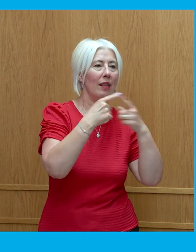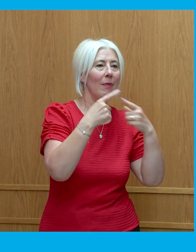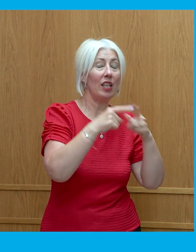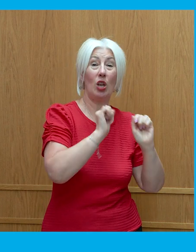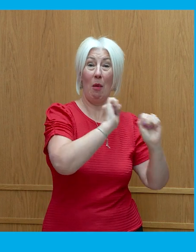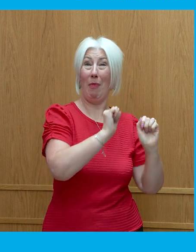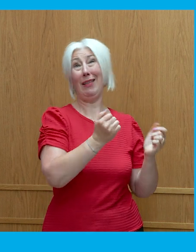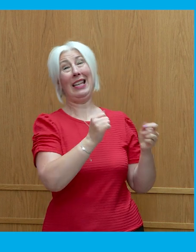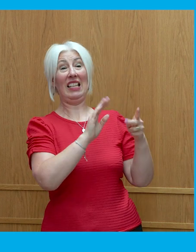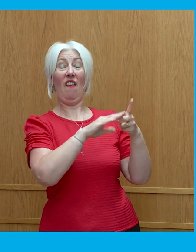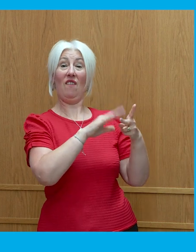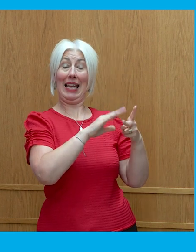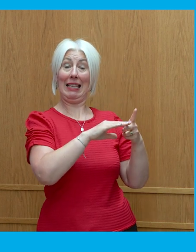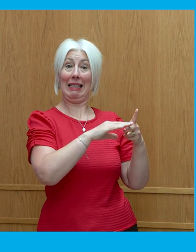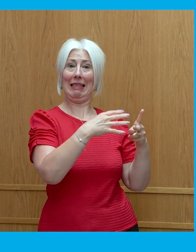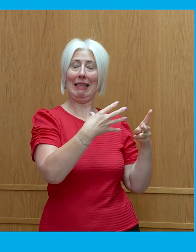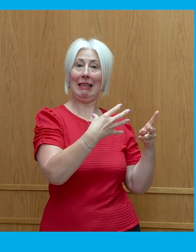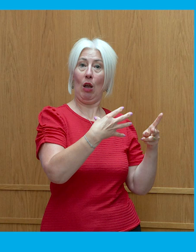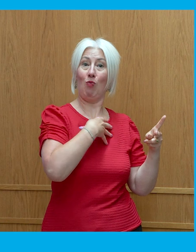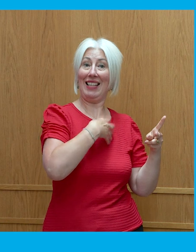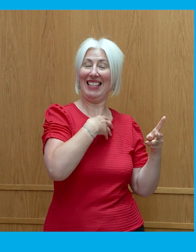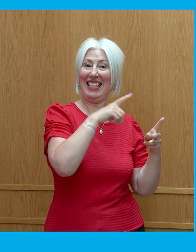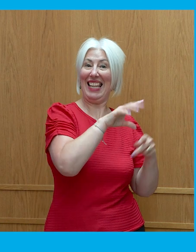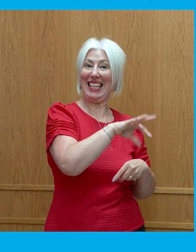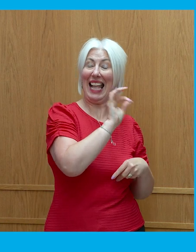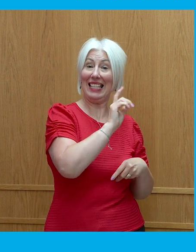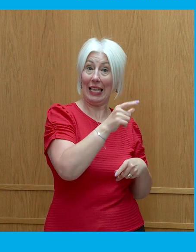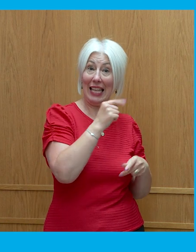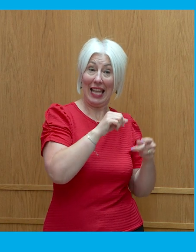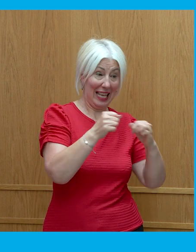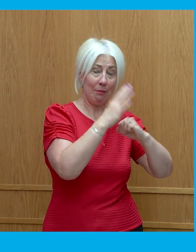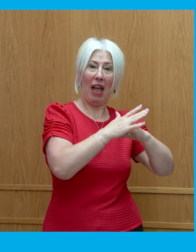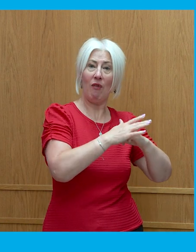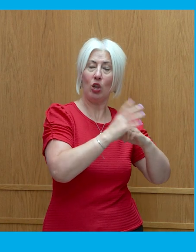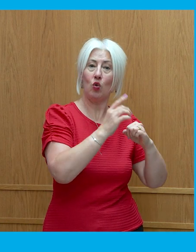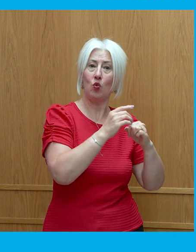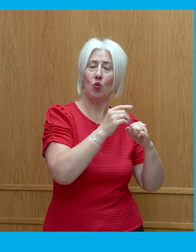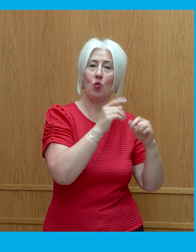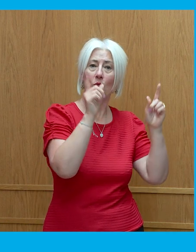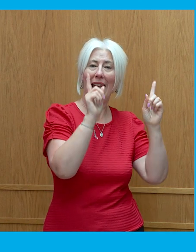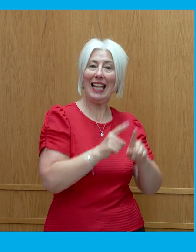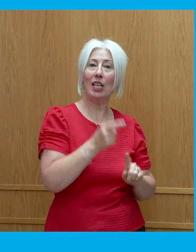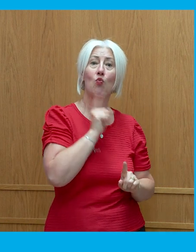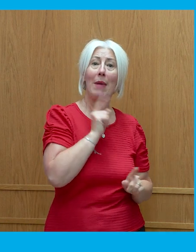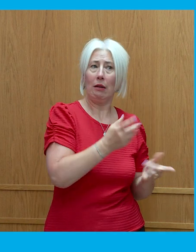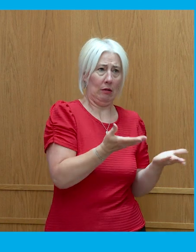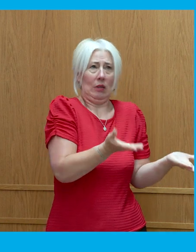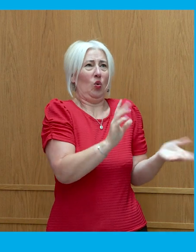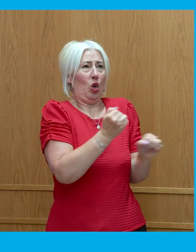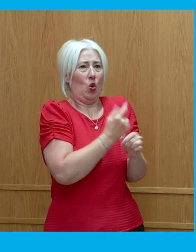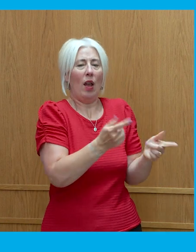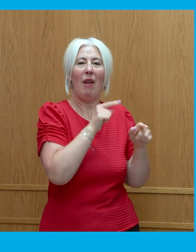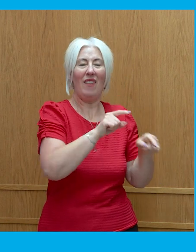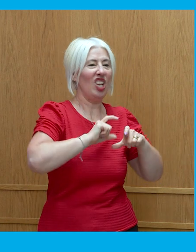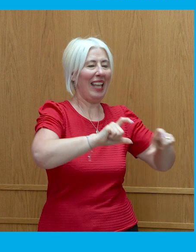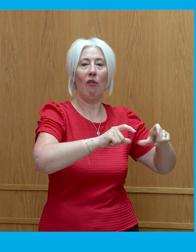presidential candidate is married to an Indian woman. I mean, what are you doing? But as long as he stays